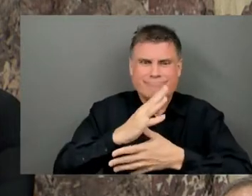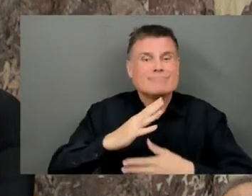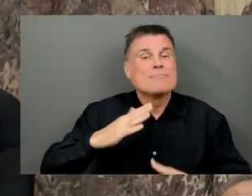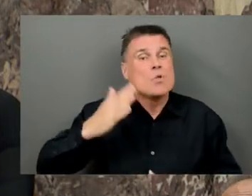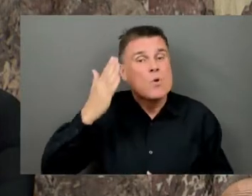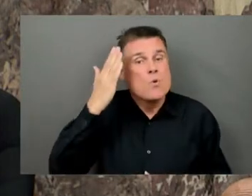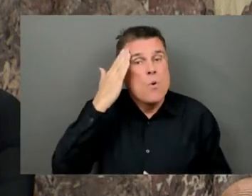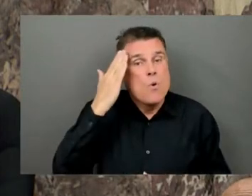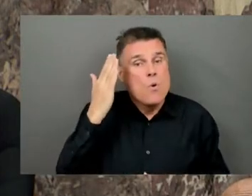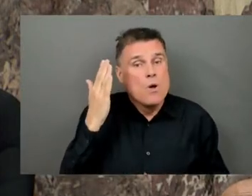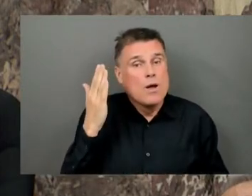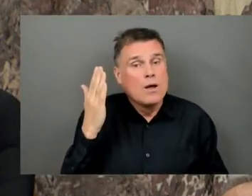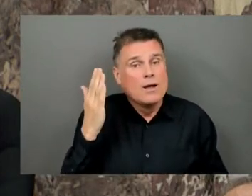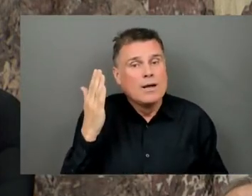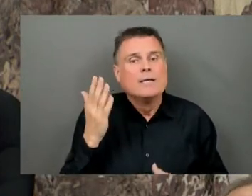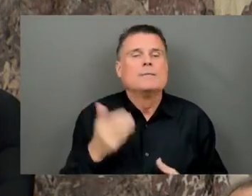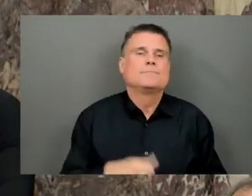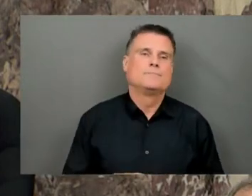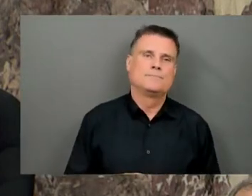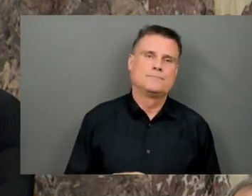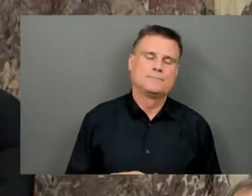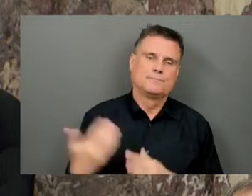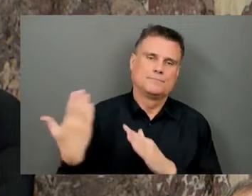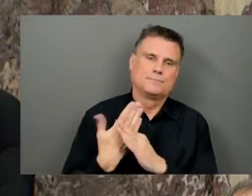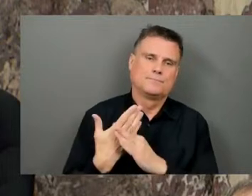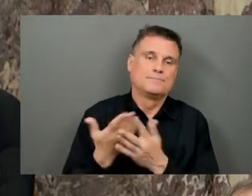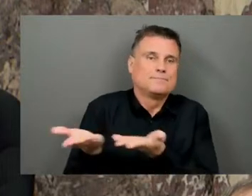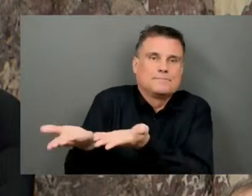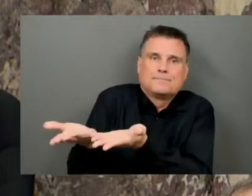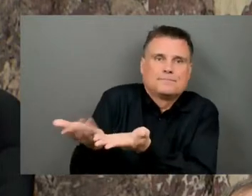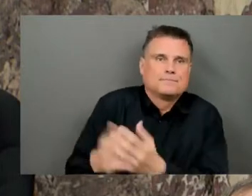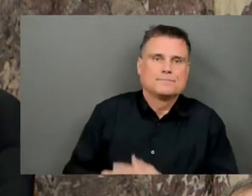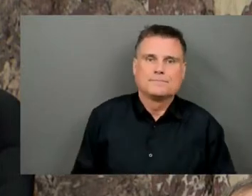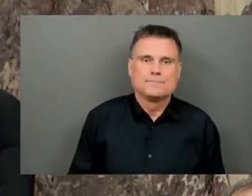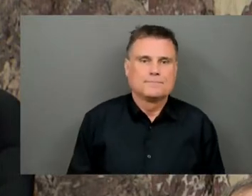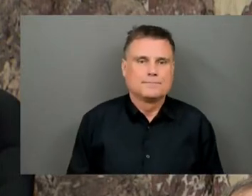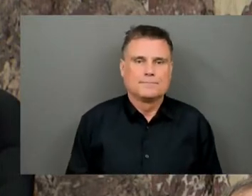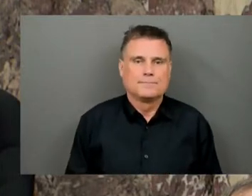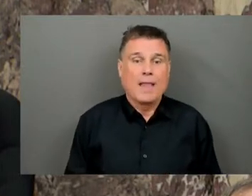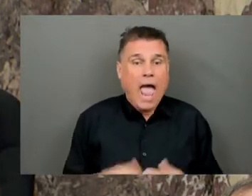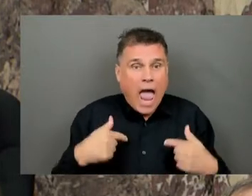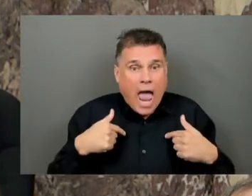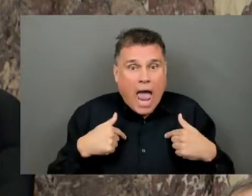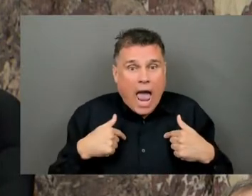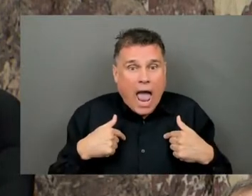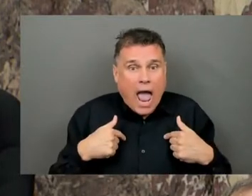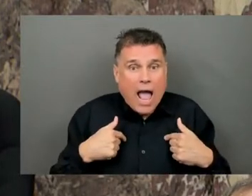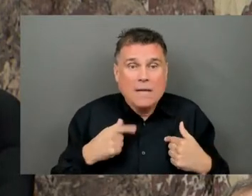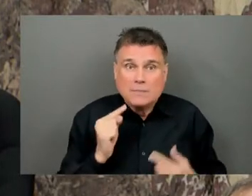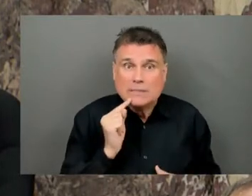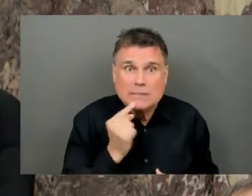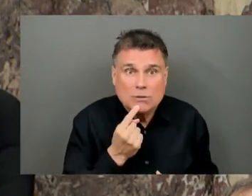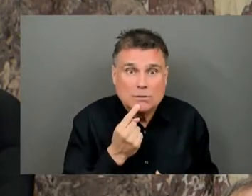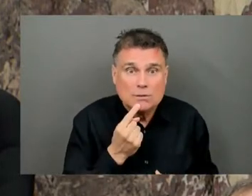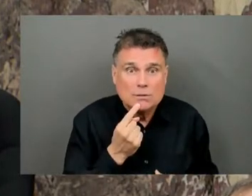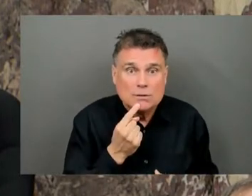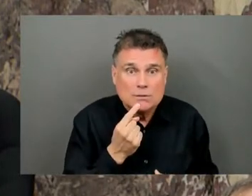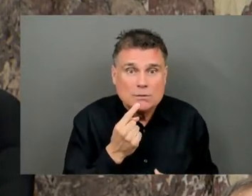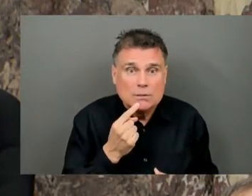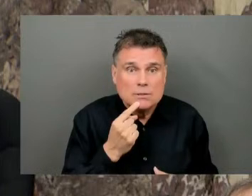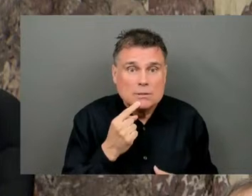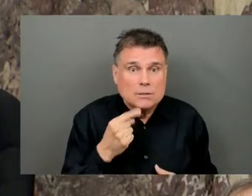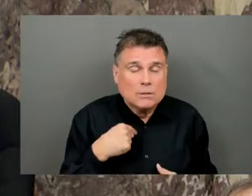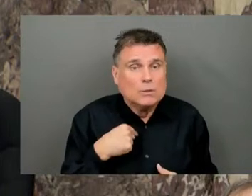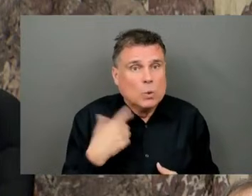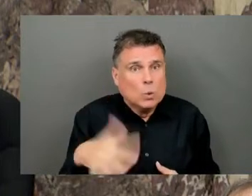speaker, I take this issue unbelievably seriously. We work with nurses and health sciences professionals and healthcare